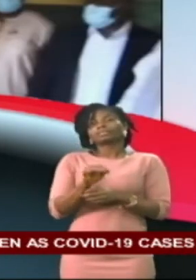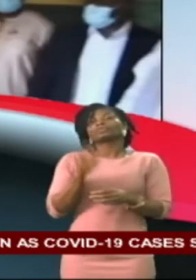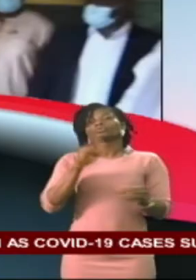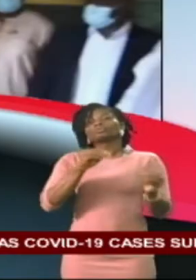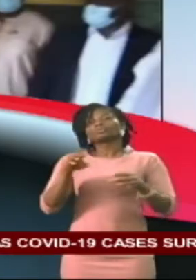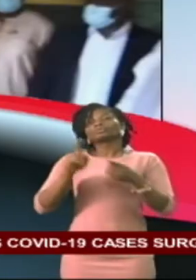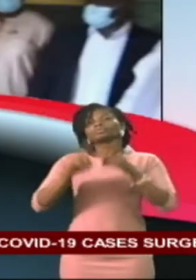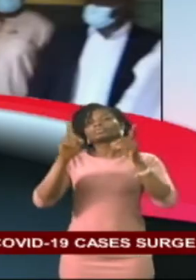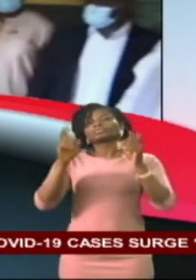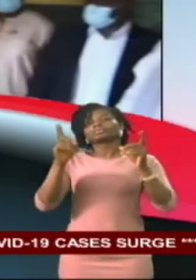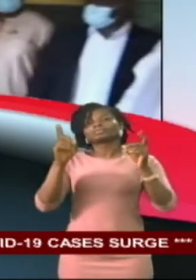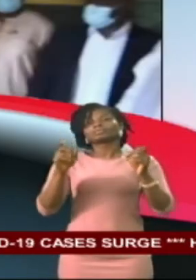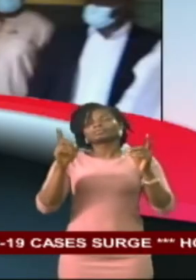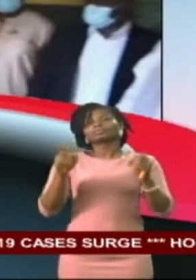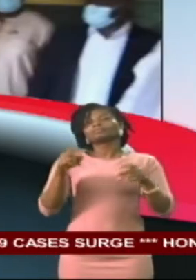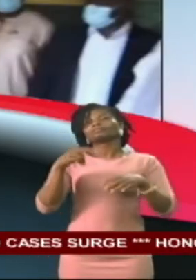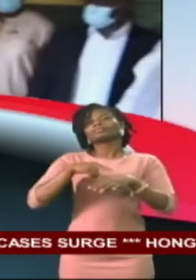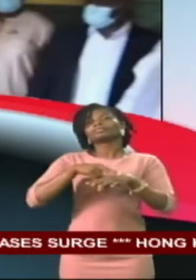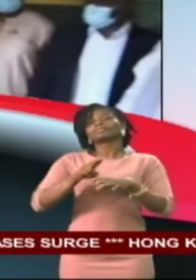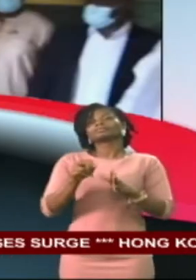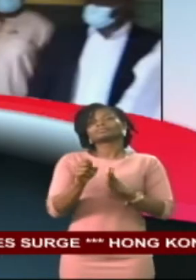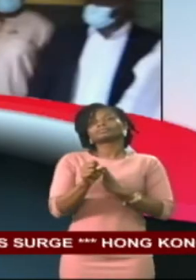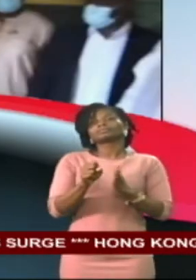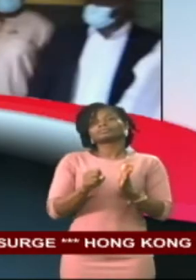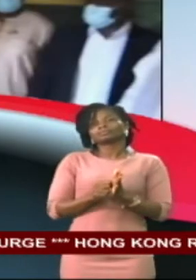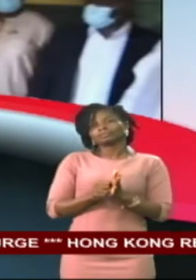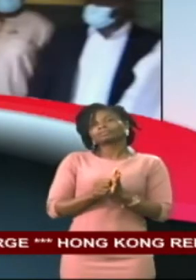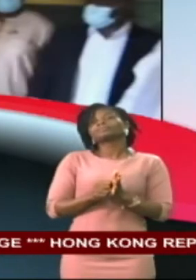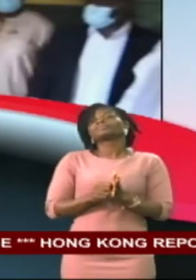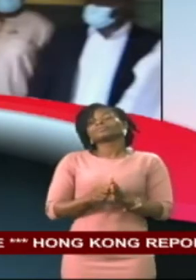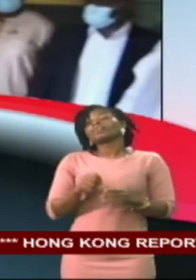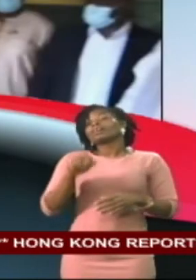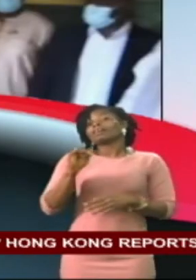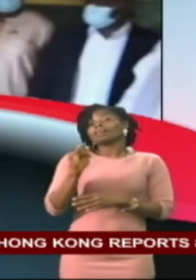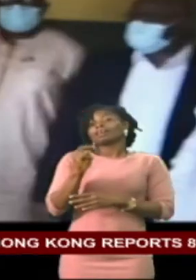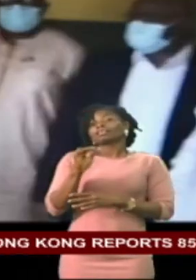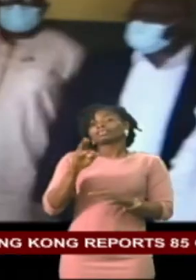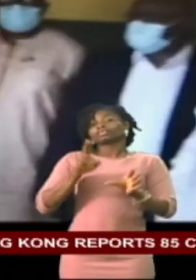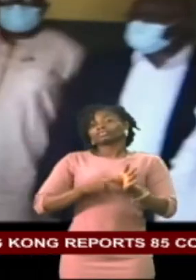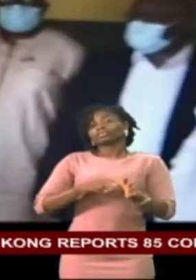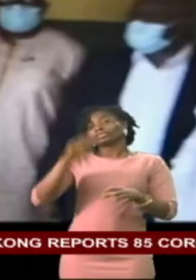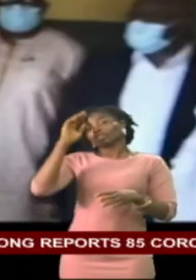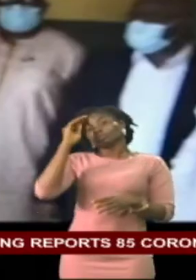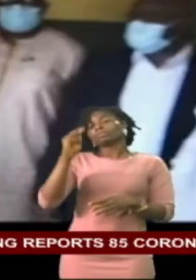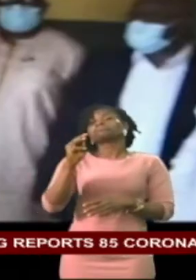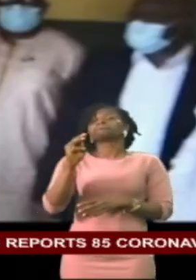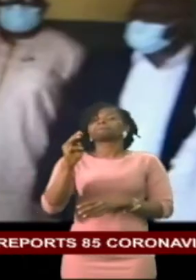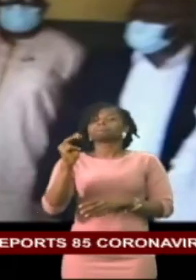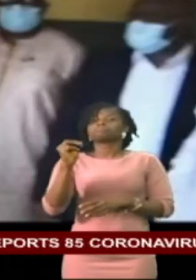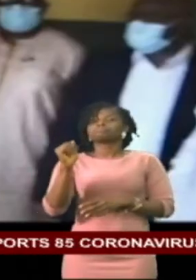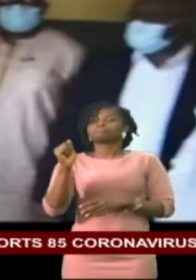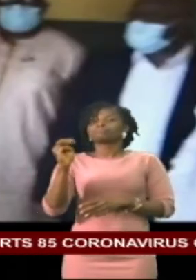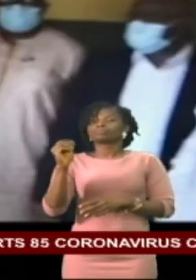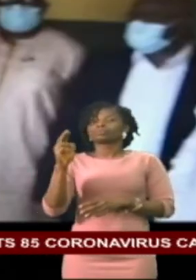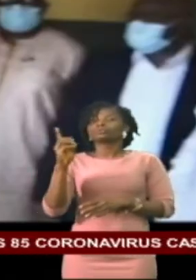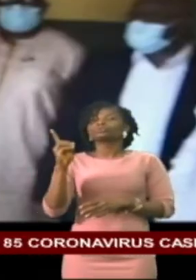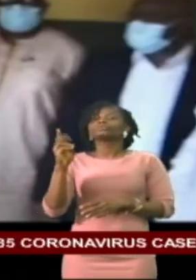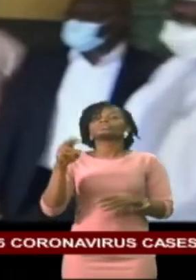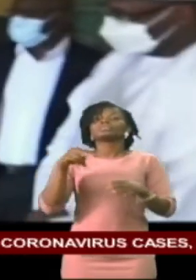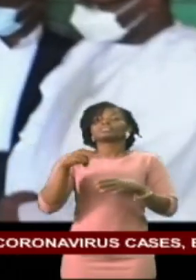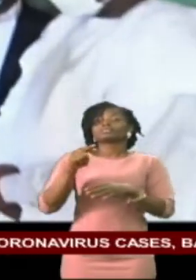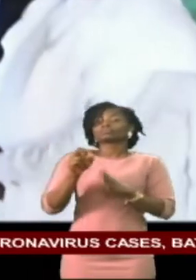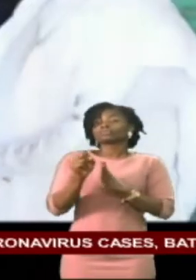the National Central State Constituency by-elections. INEC Chairman Professor Mahmoud Yakubu is therefore in Nasarawa State